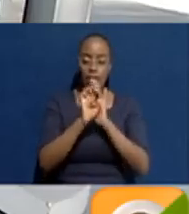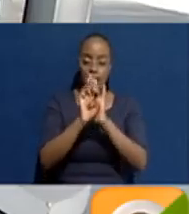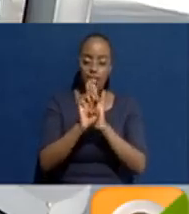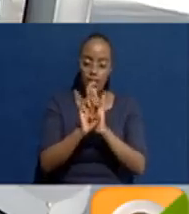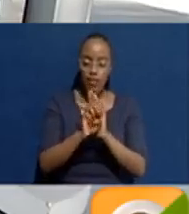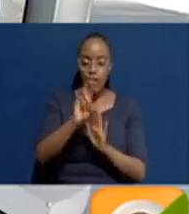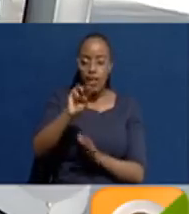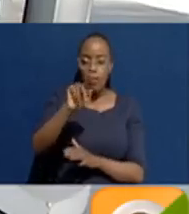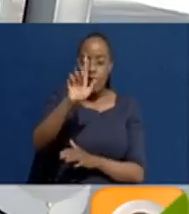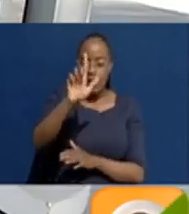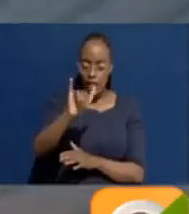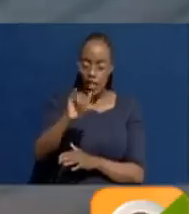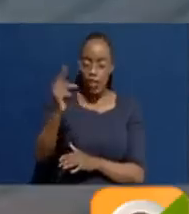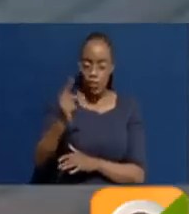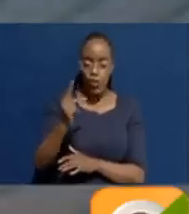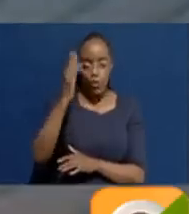Makali Mulu and I